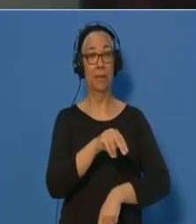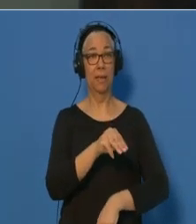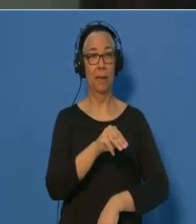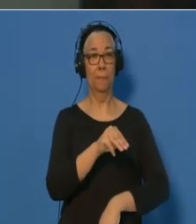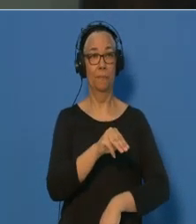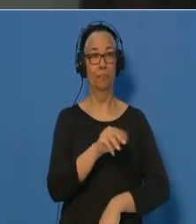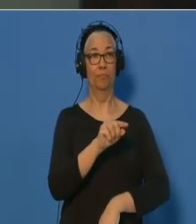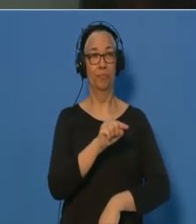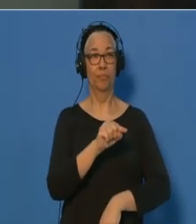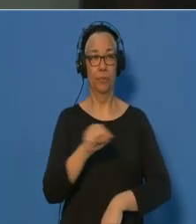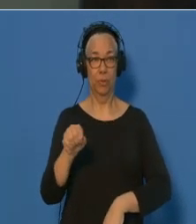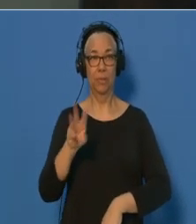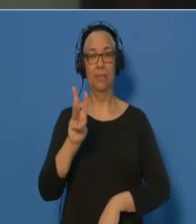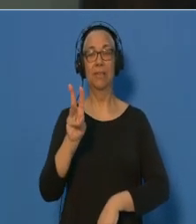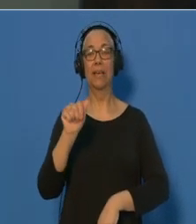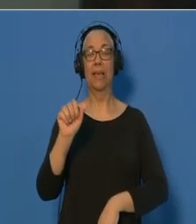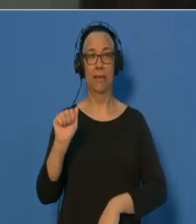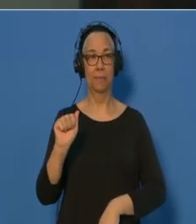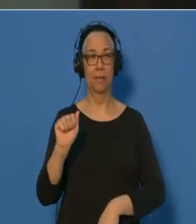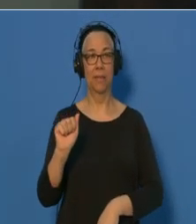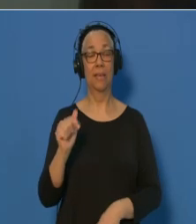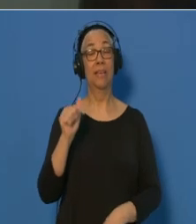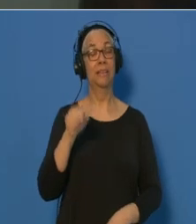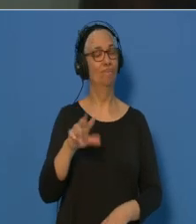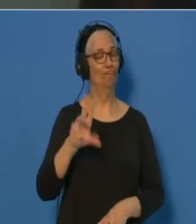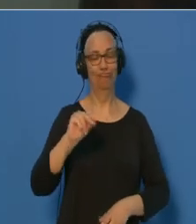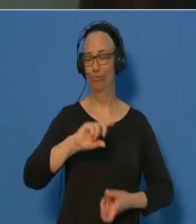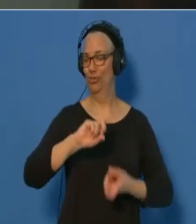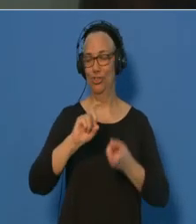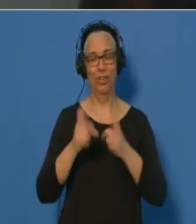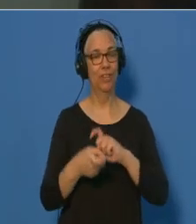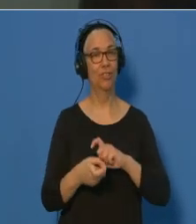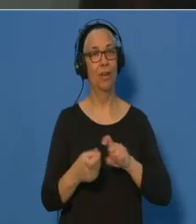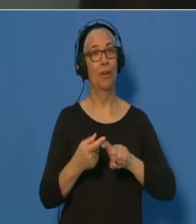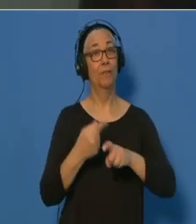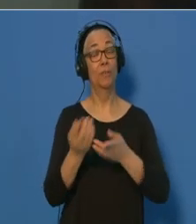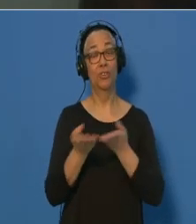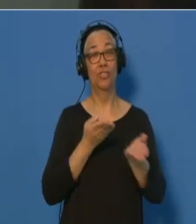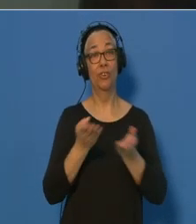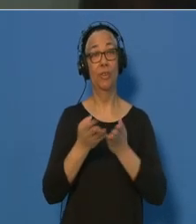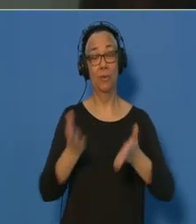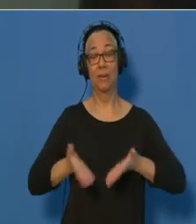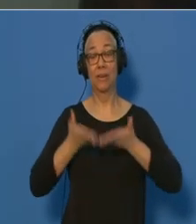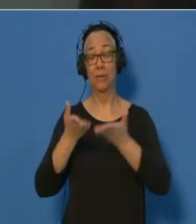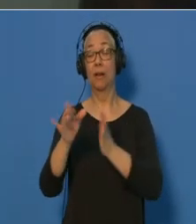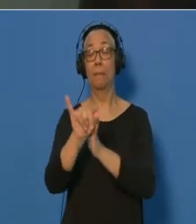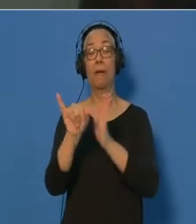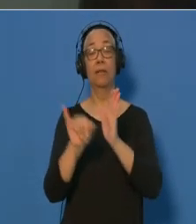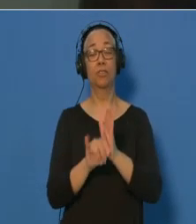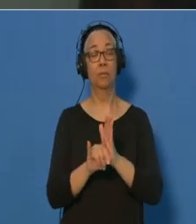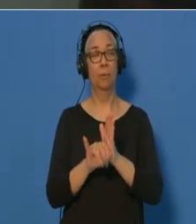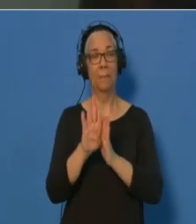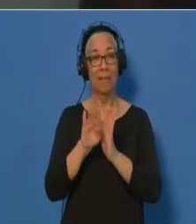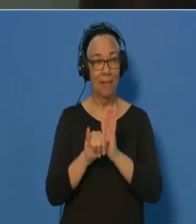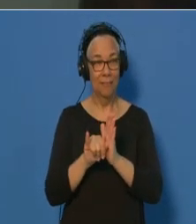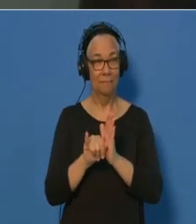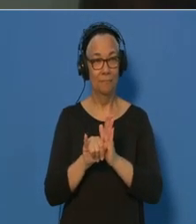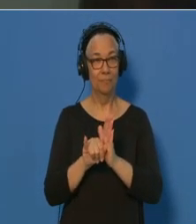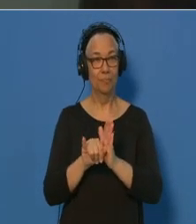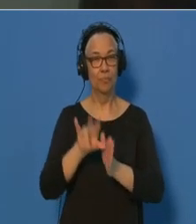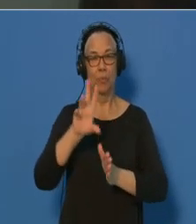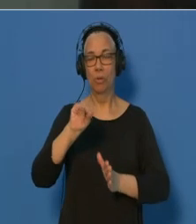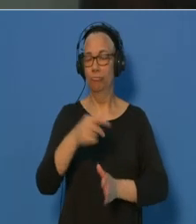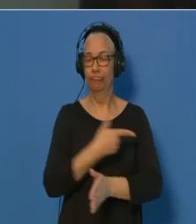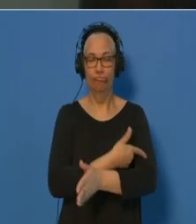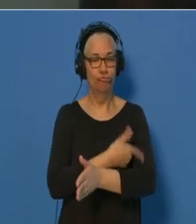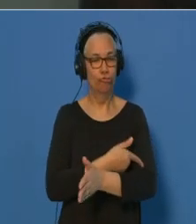to 6 a.m., and this is no change from the services provided at the Berkeley site. There are no addiction